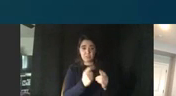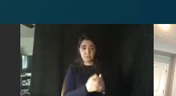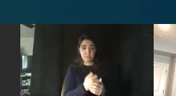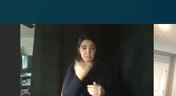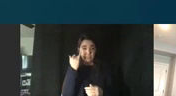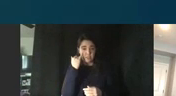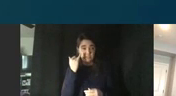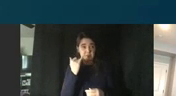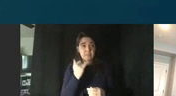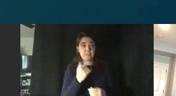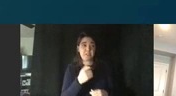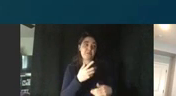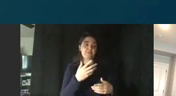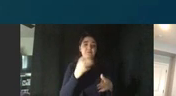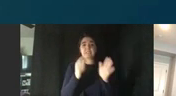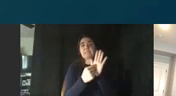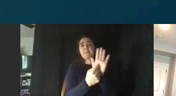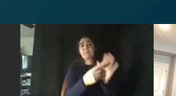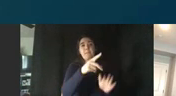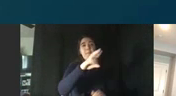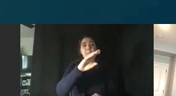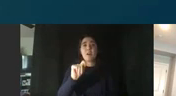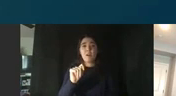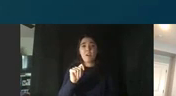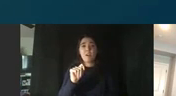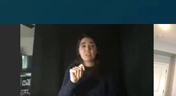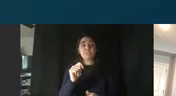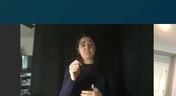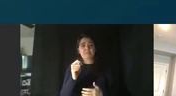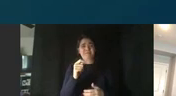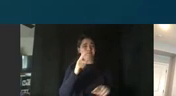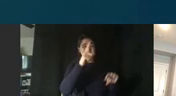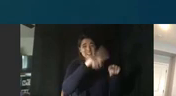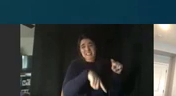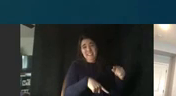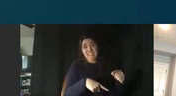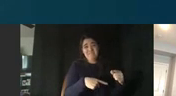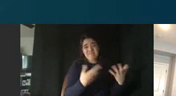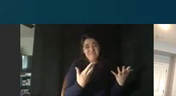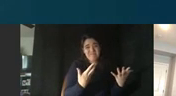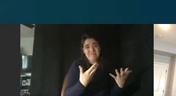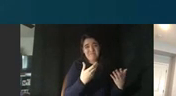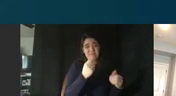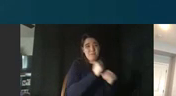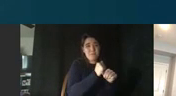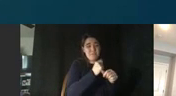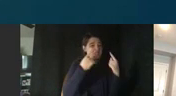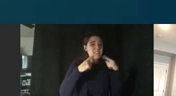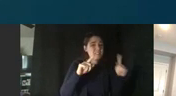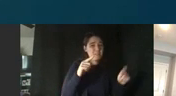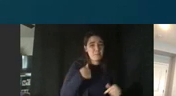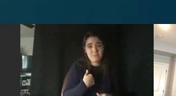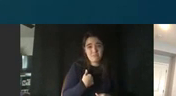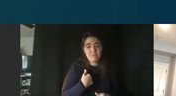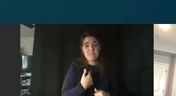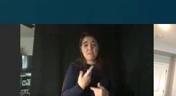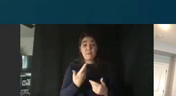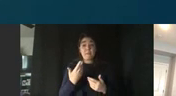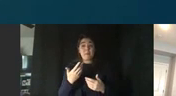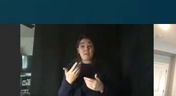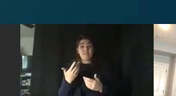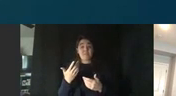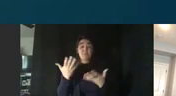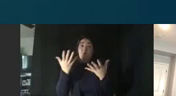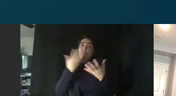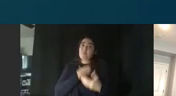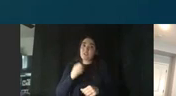God that I could, because it would make writing so much easier and flow better. I write, as this quote says, writing is like